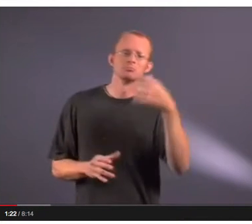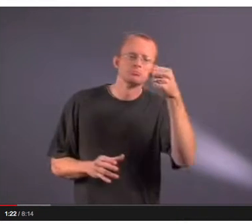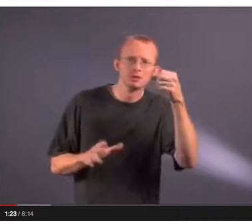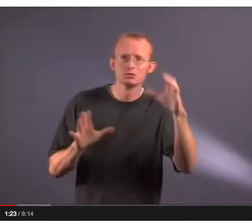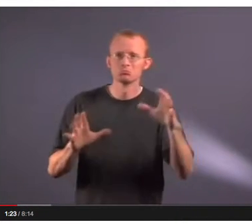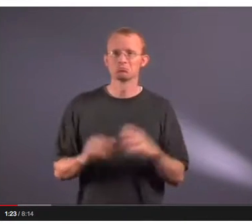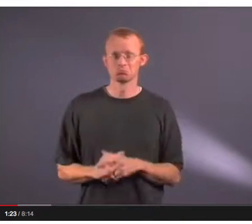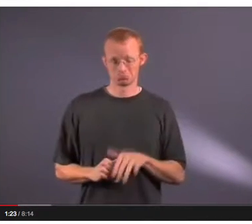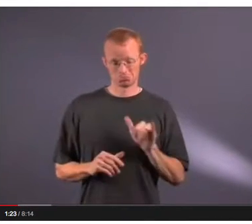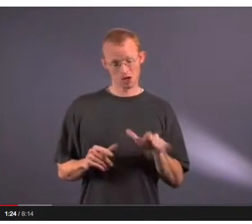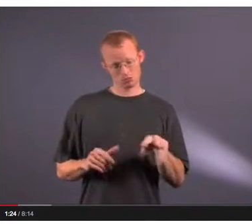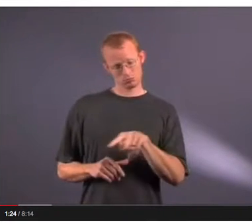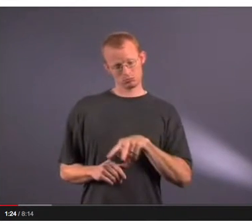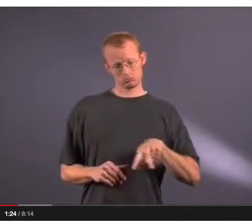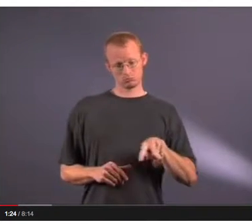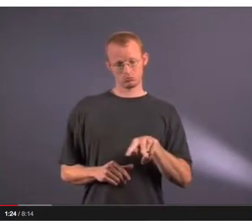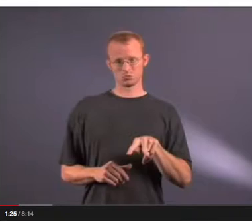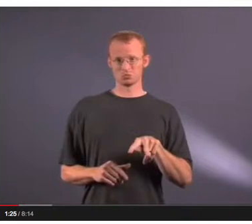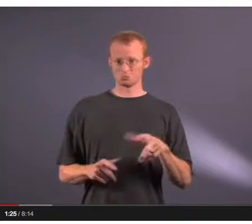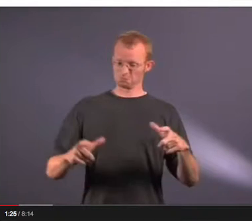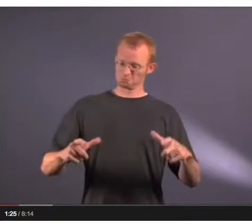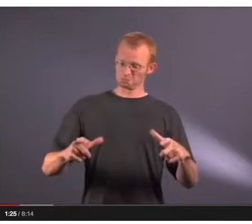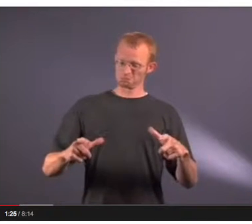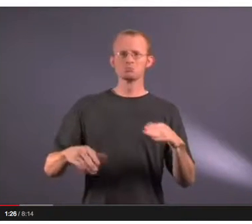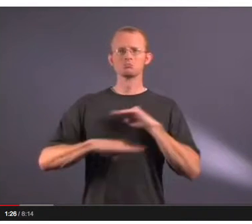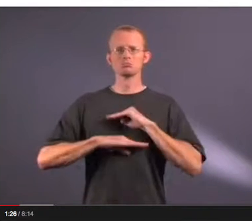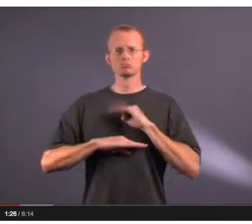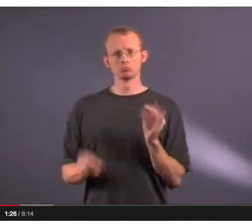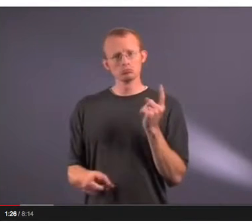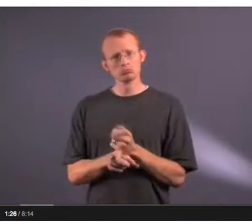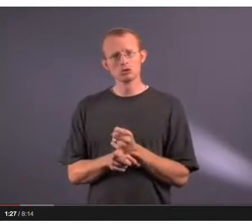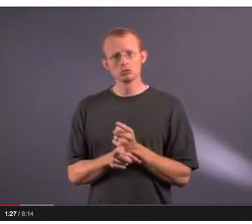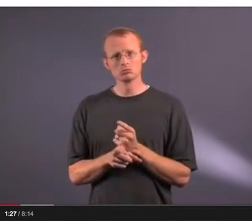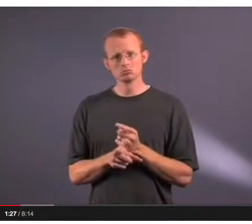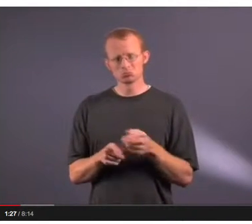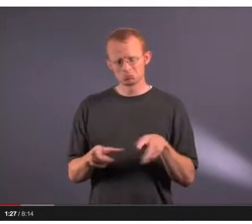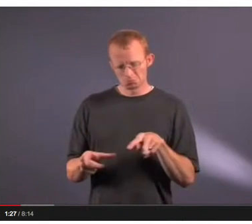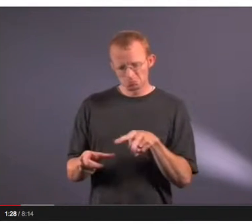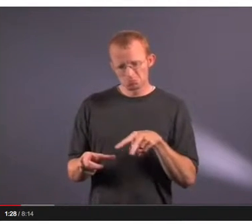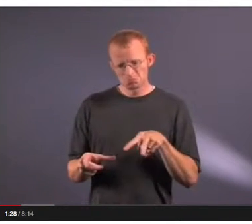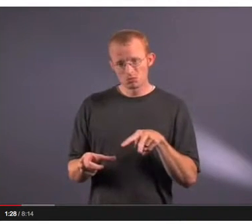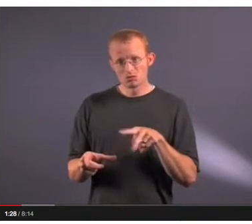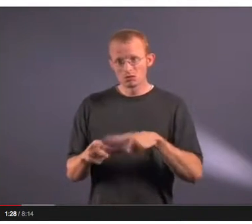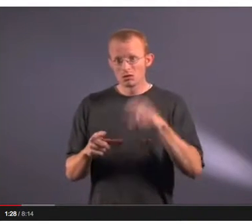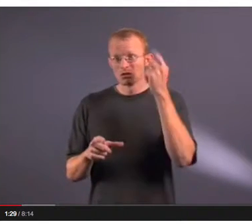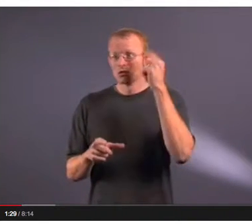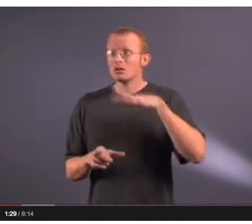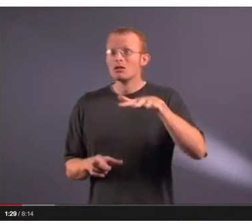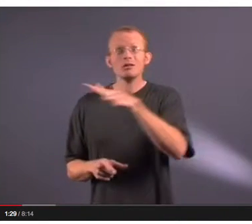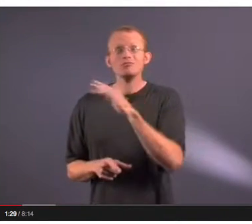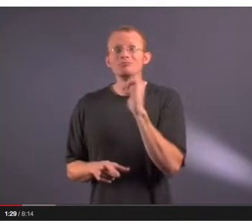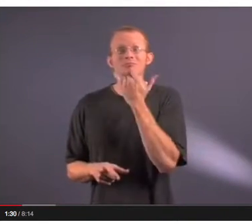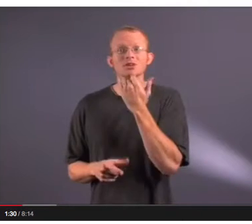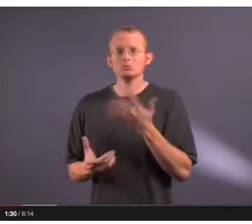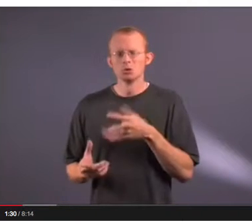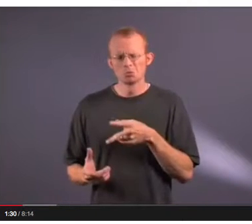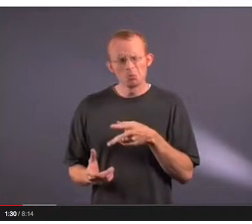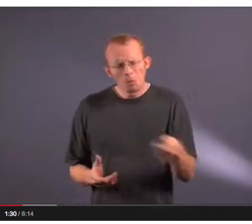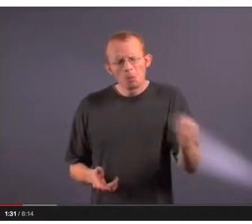a glass of milk. And you look at that and you eat it, it's good. Like that's enough food for you.